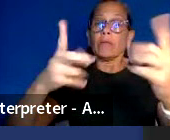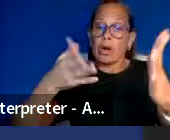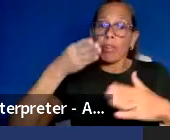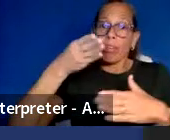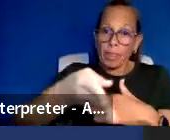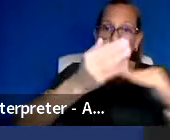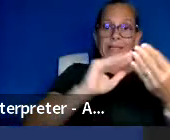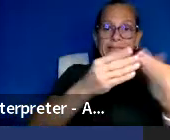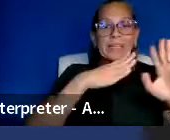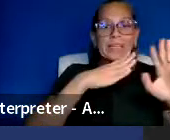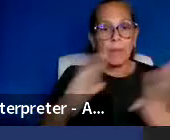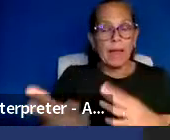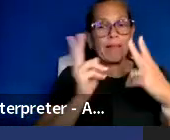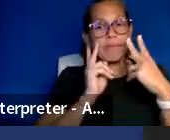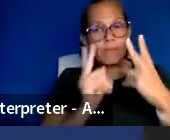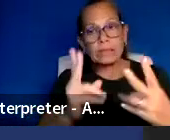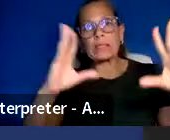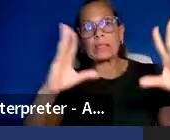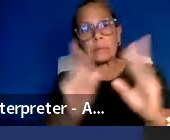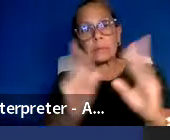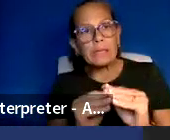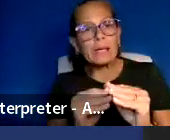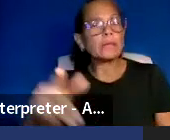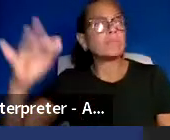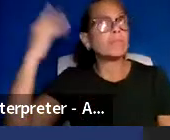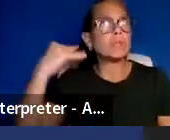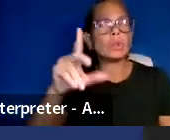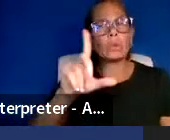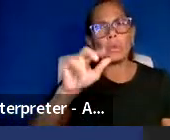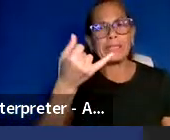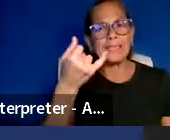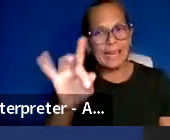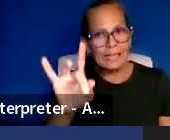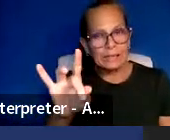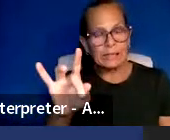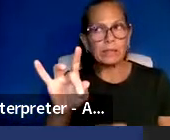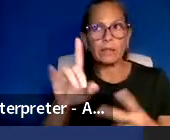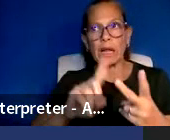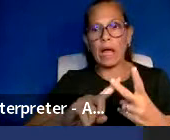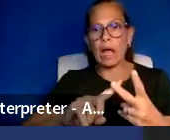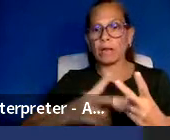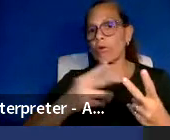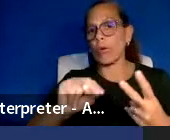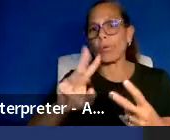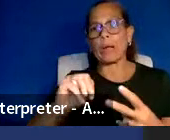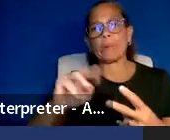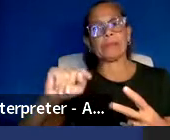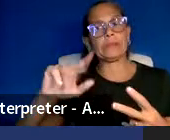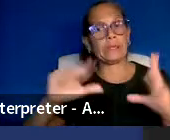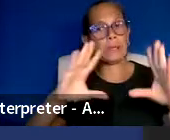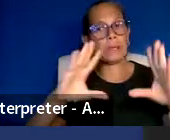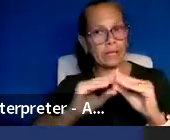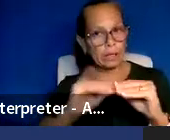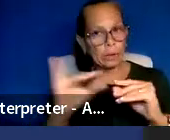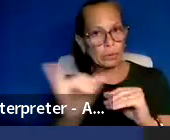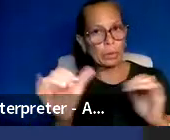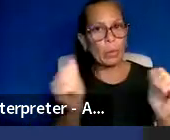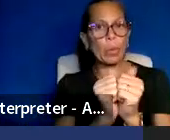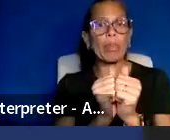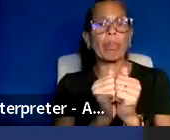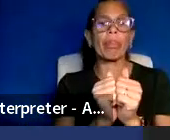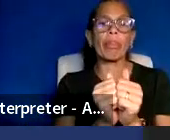of City Planning visioning meetings going all the way back to 2018, as well as having our own MTA meetings with